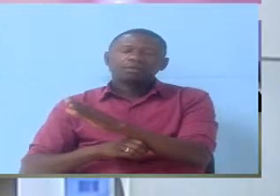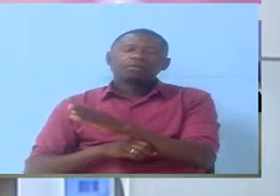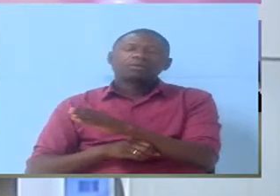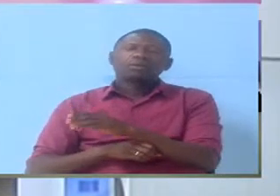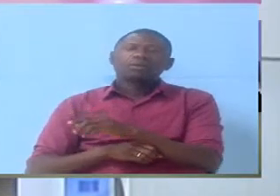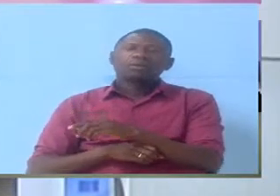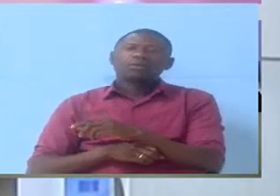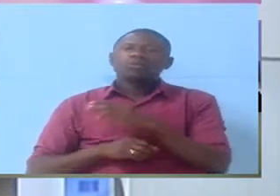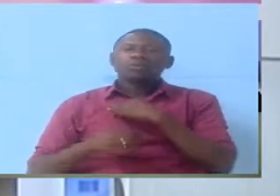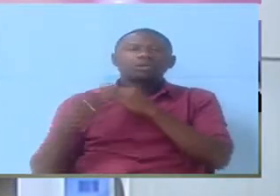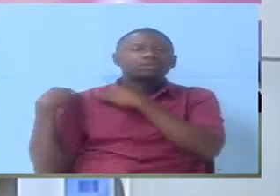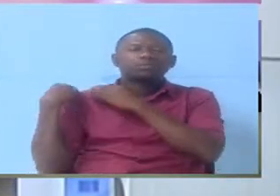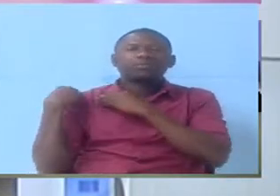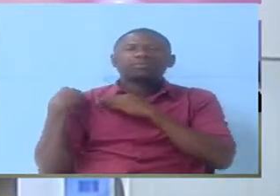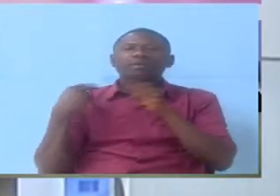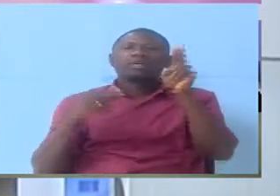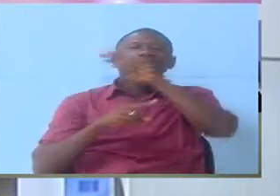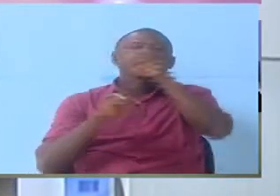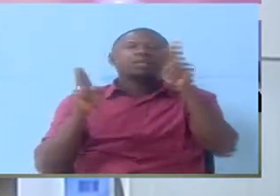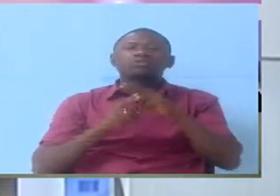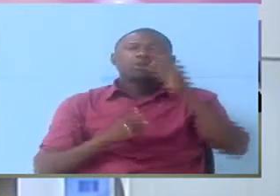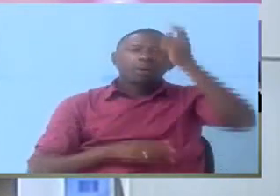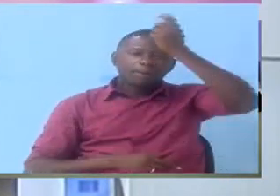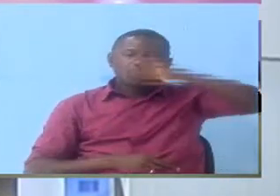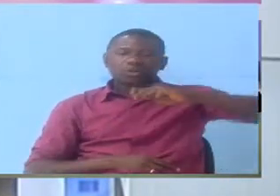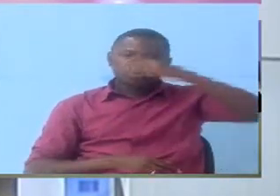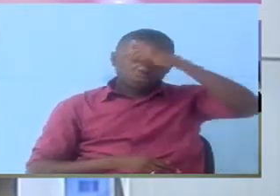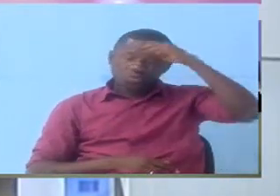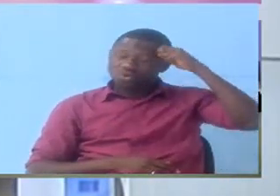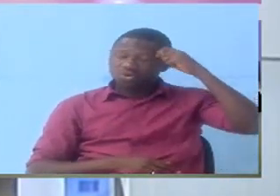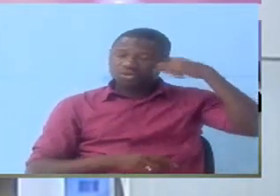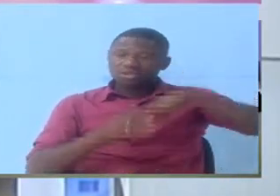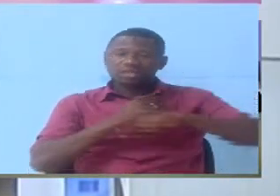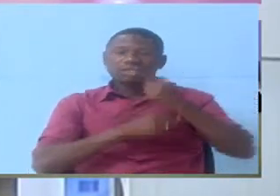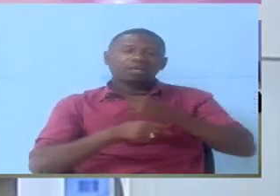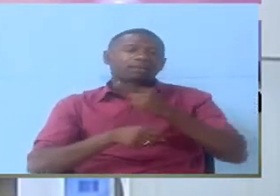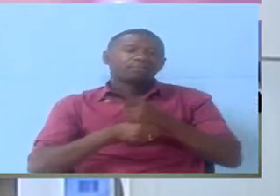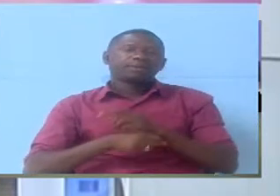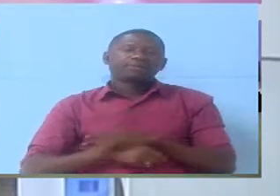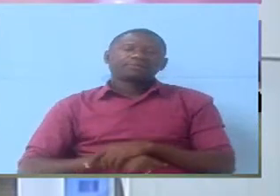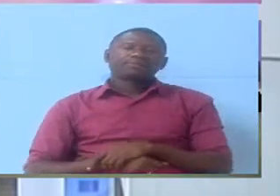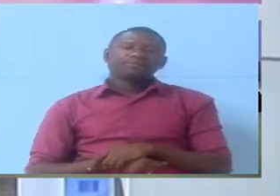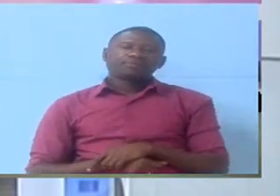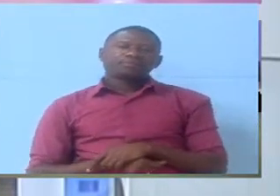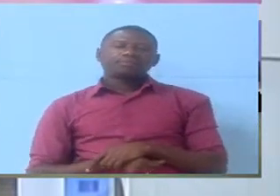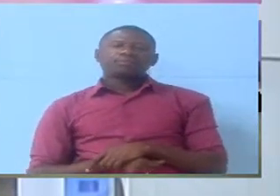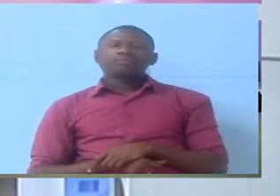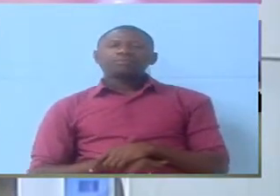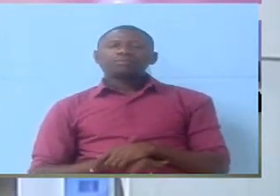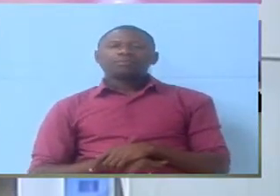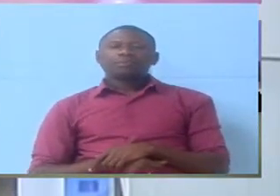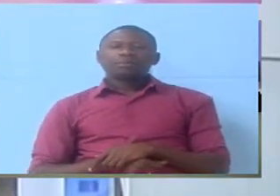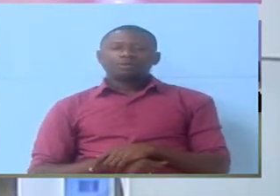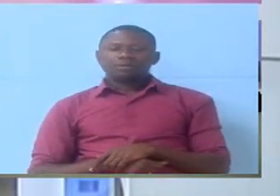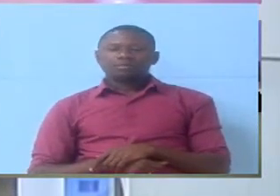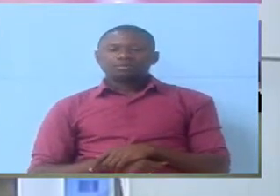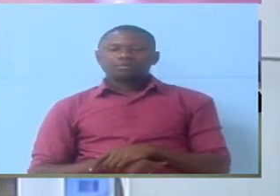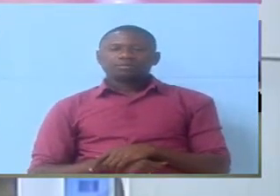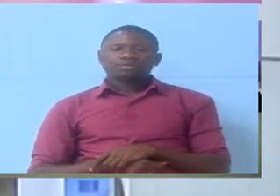police nyaton kadu fana ya me ya lonko. Wole mu nyaton kati banku ni banku tema police do kubundala. Because the IGP minuted the same